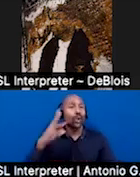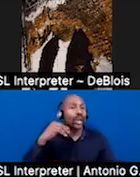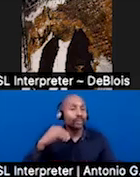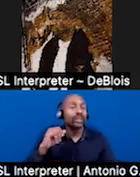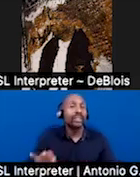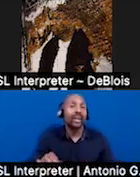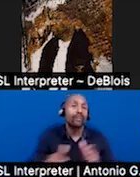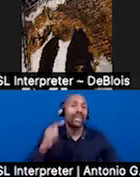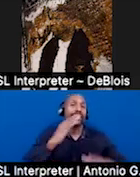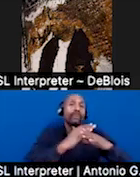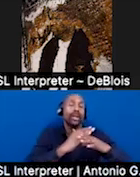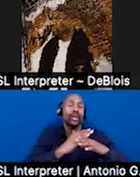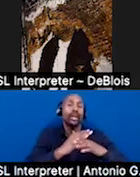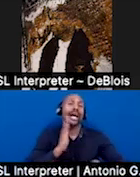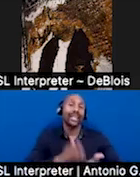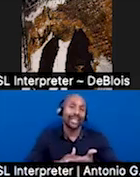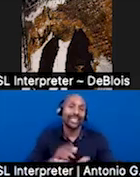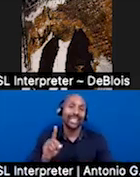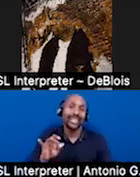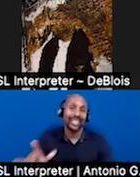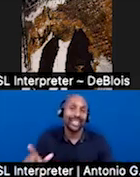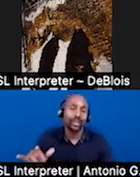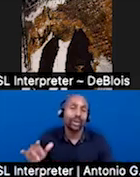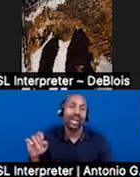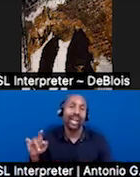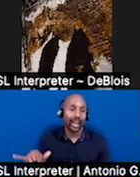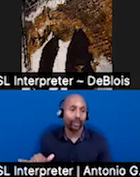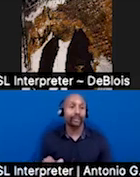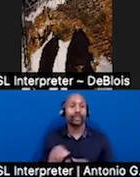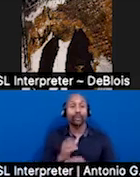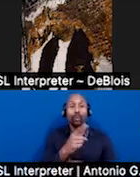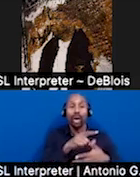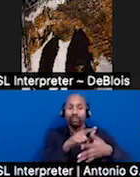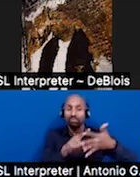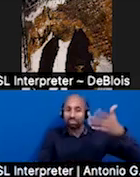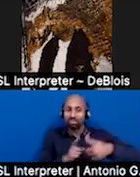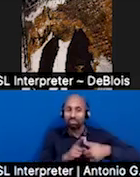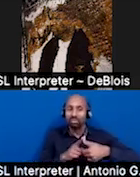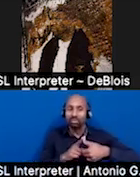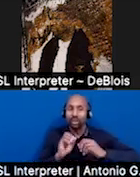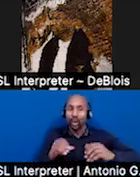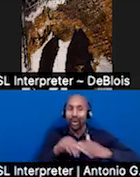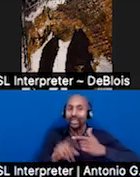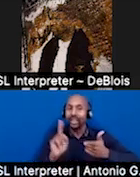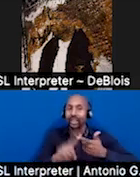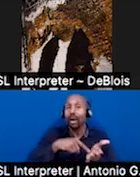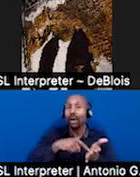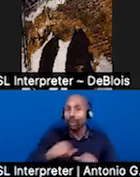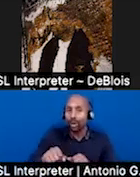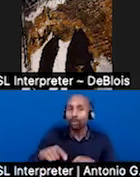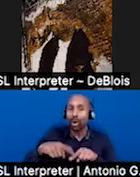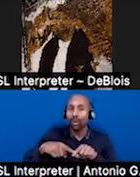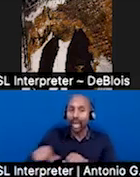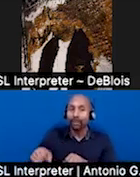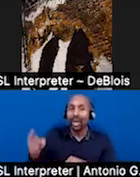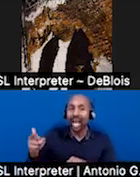poll options include a lack of access to affordable, reliable, high-speed broadband. Number 2, a lack of access